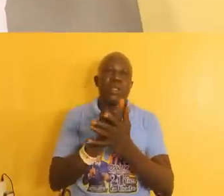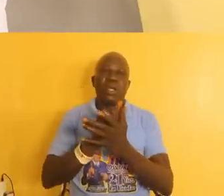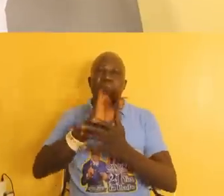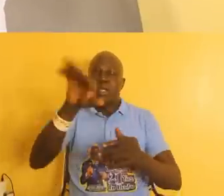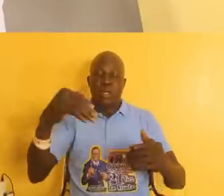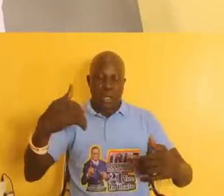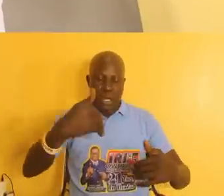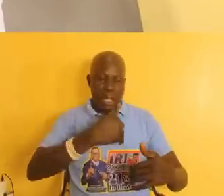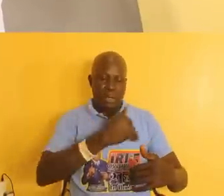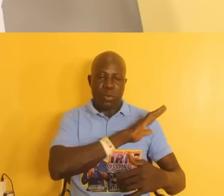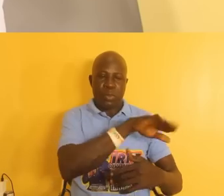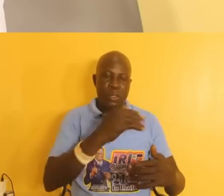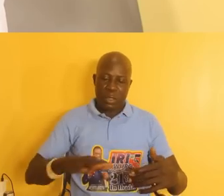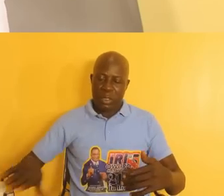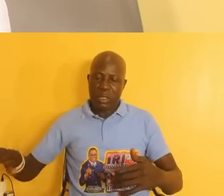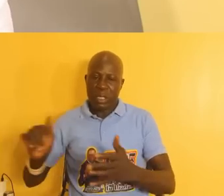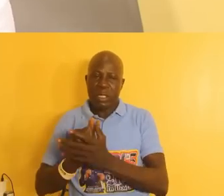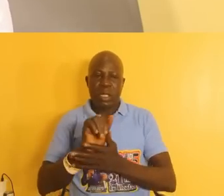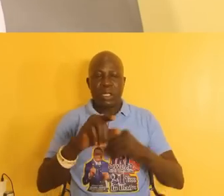the heart of